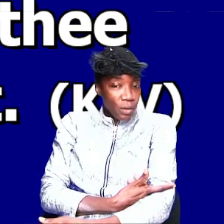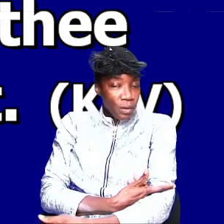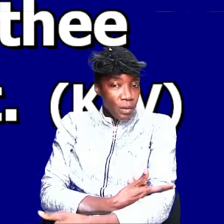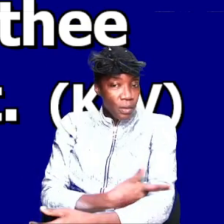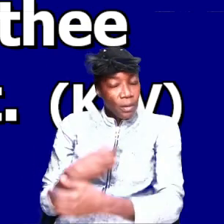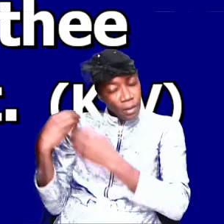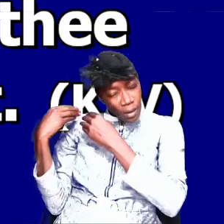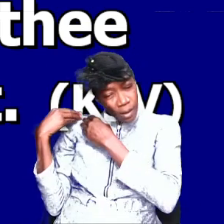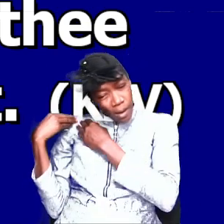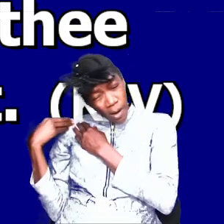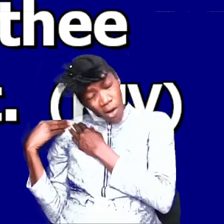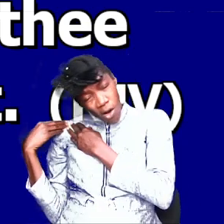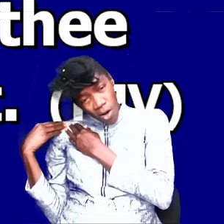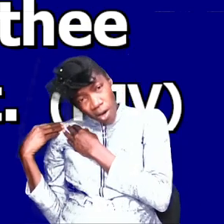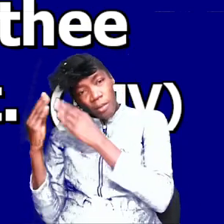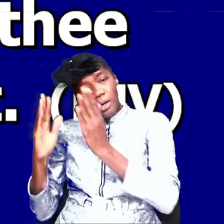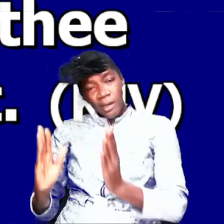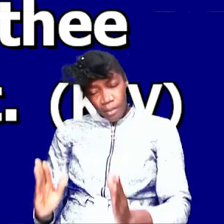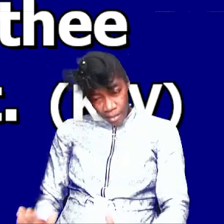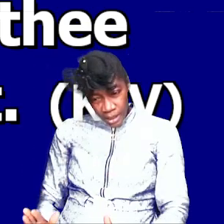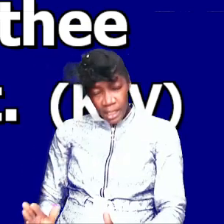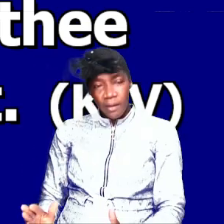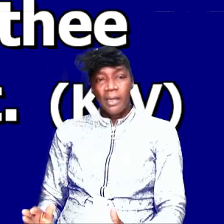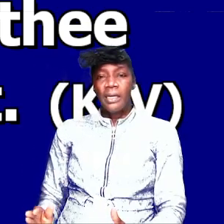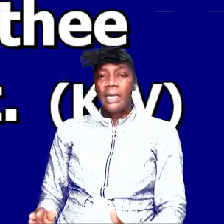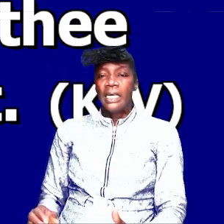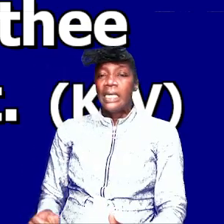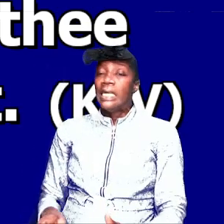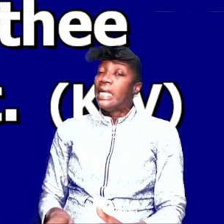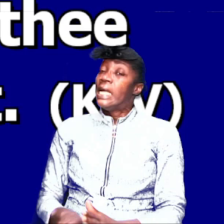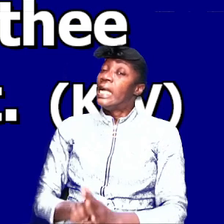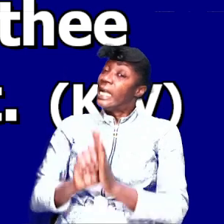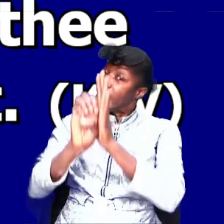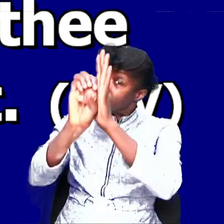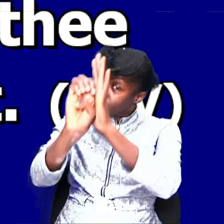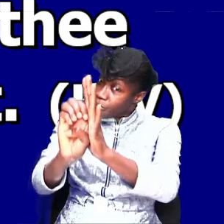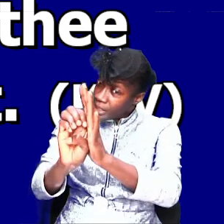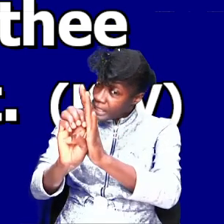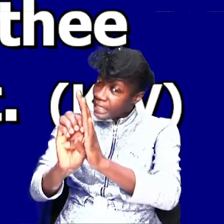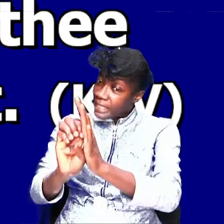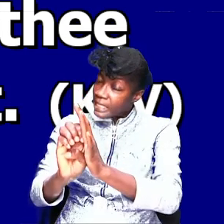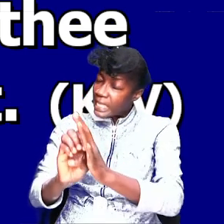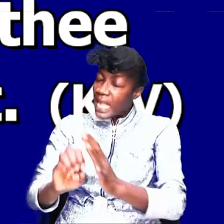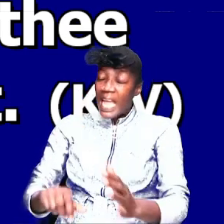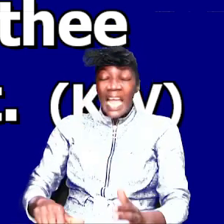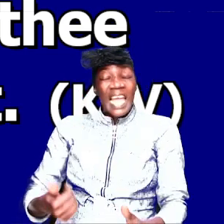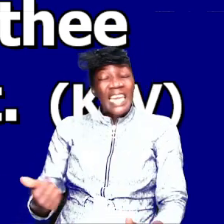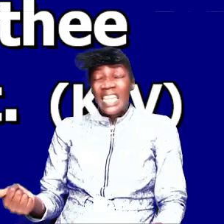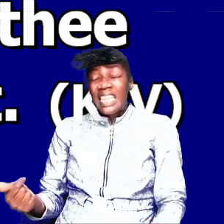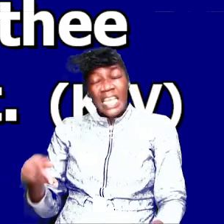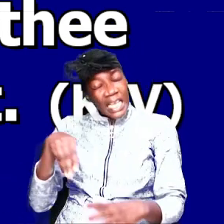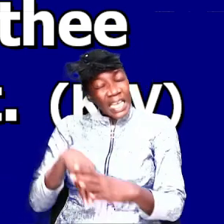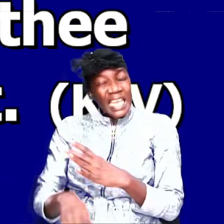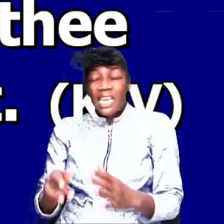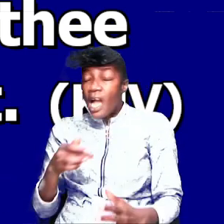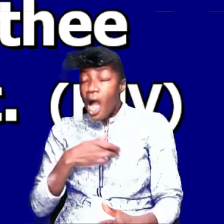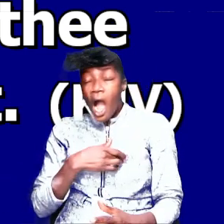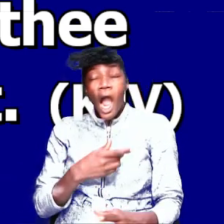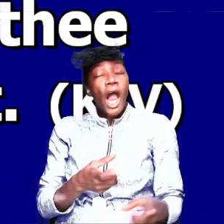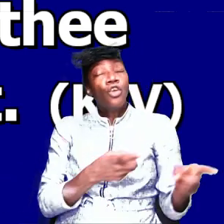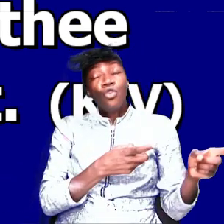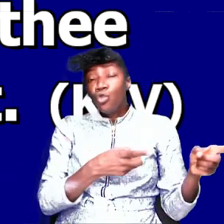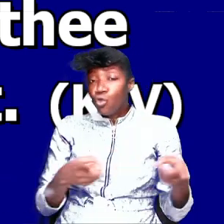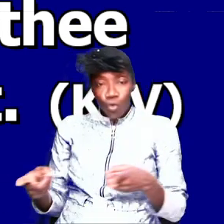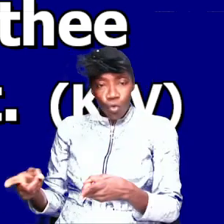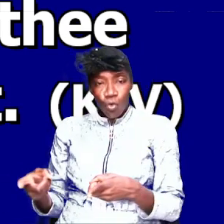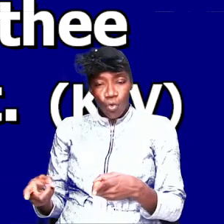now expressed his commitment to go with him. He said, anything that is in thine heart, do. And him